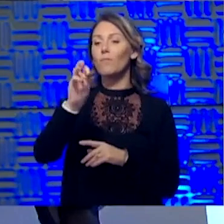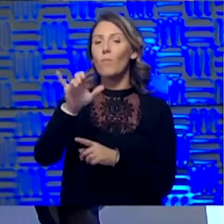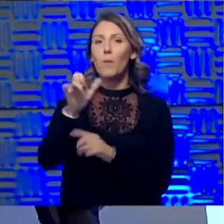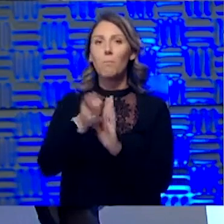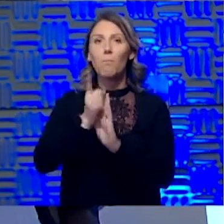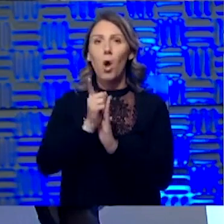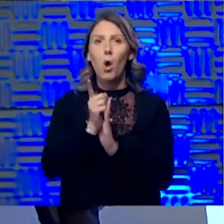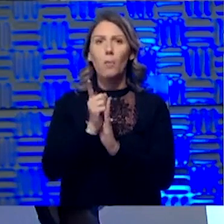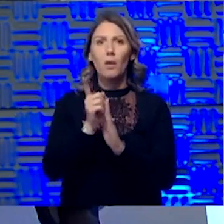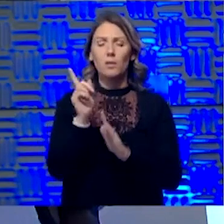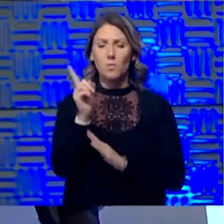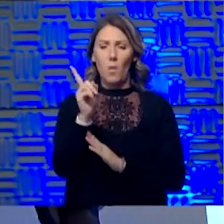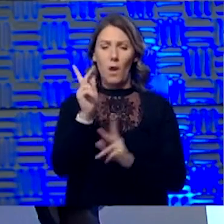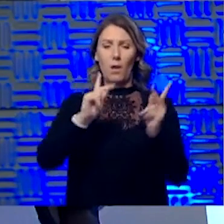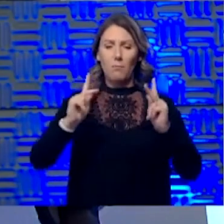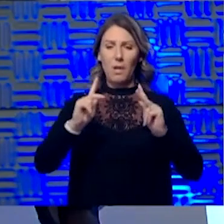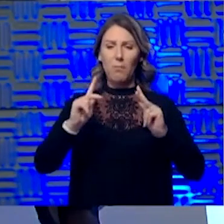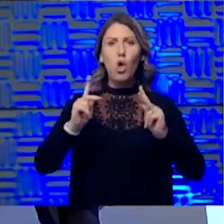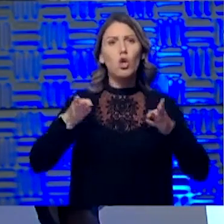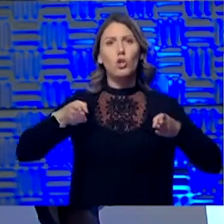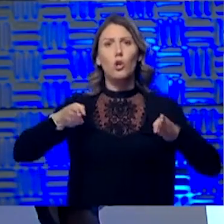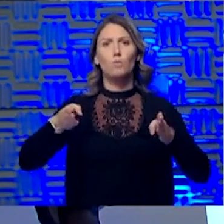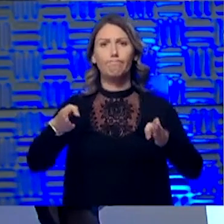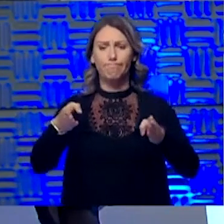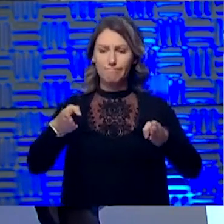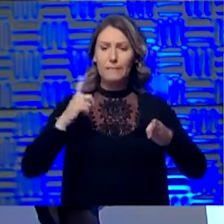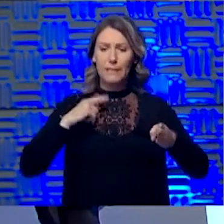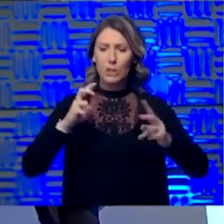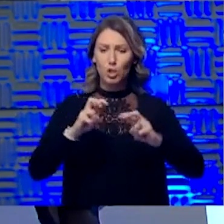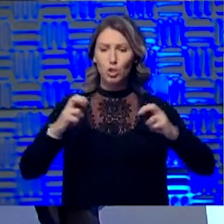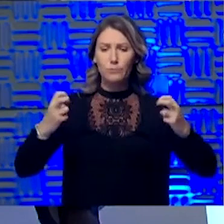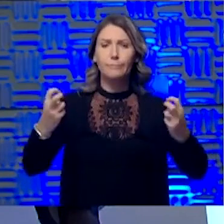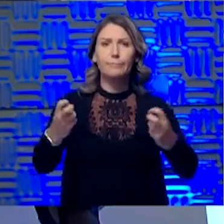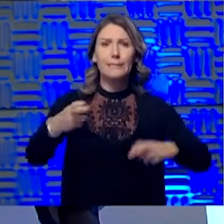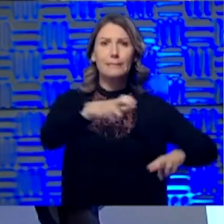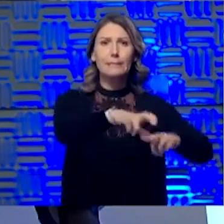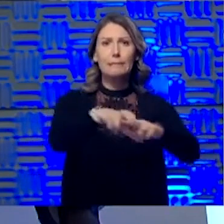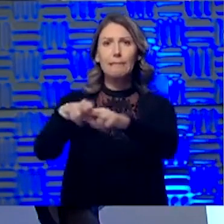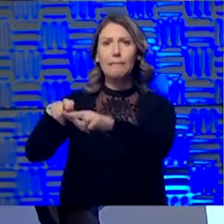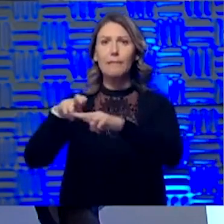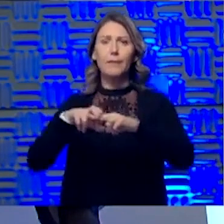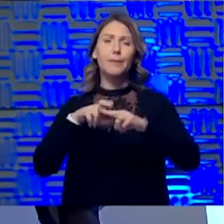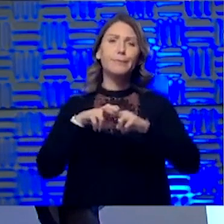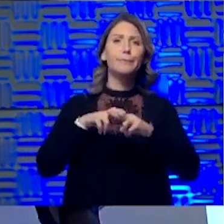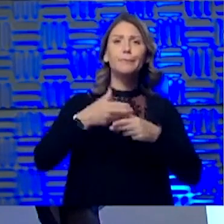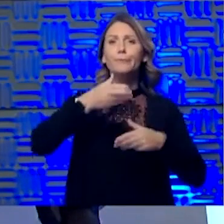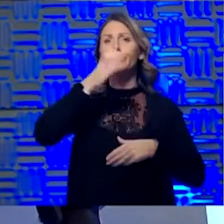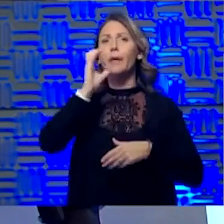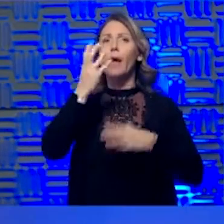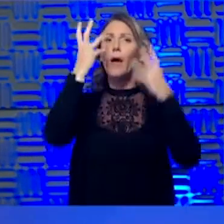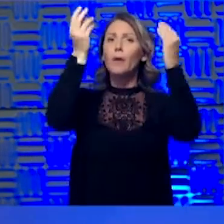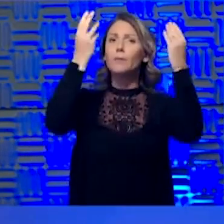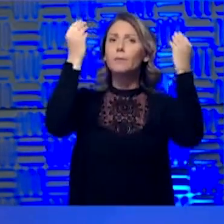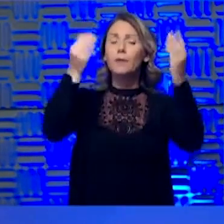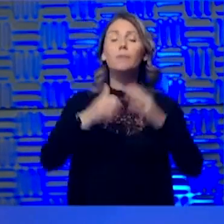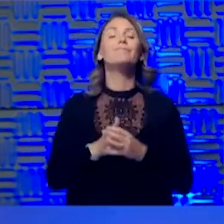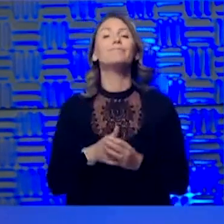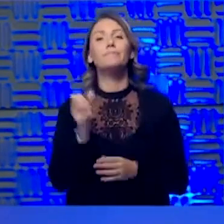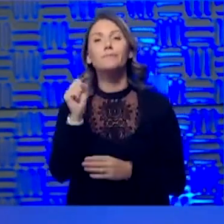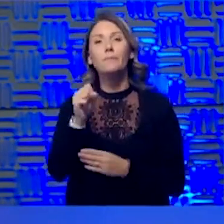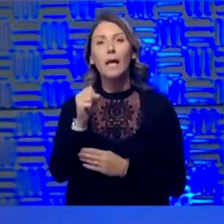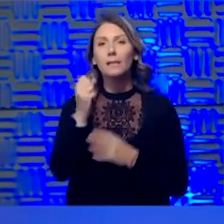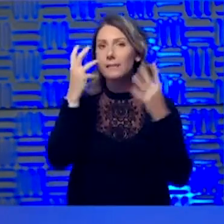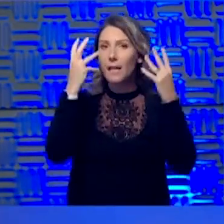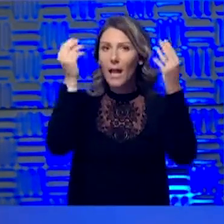are kind of far apart and sitting around having a meal or drinking, having a beverage or something, are those okay outside? Right? Yeah, I think outdoors,